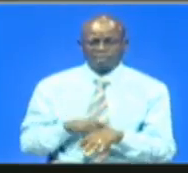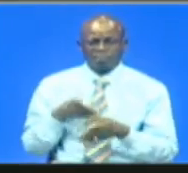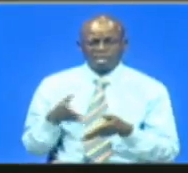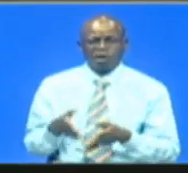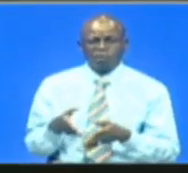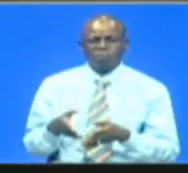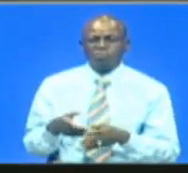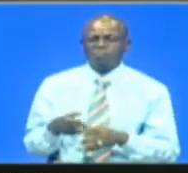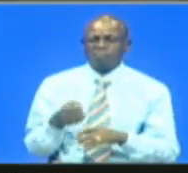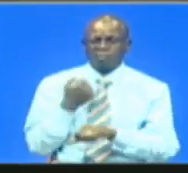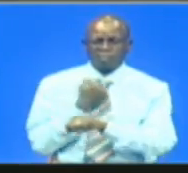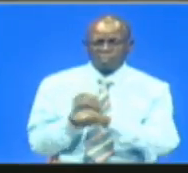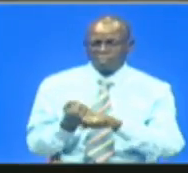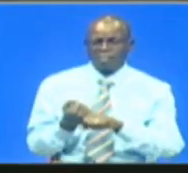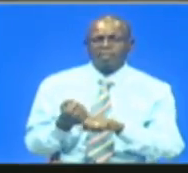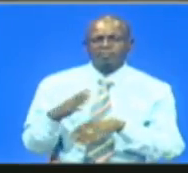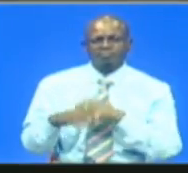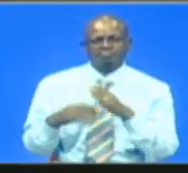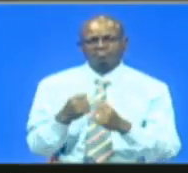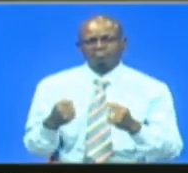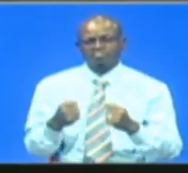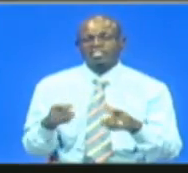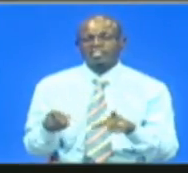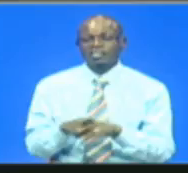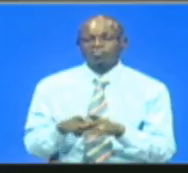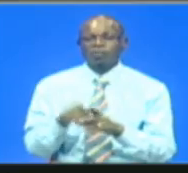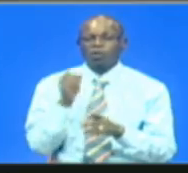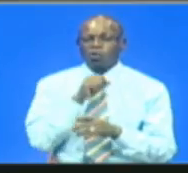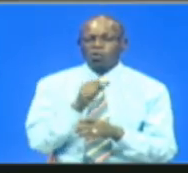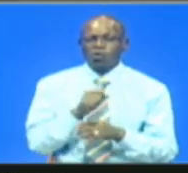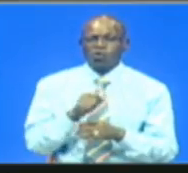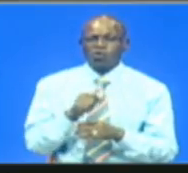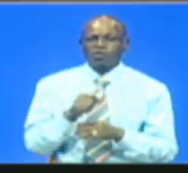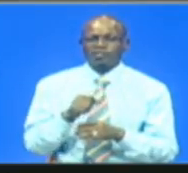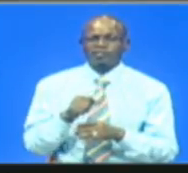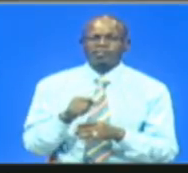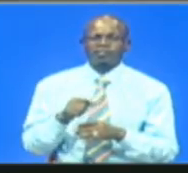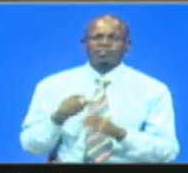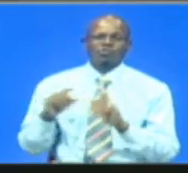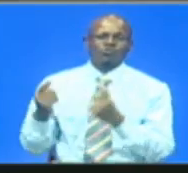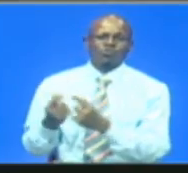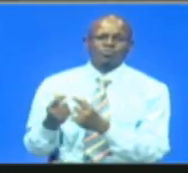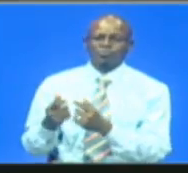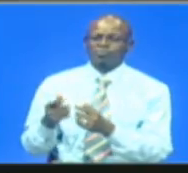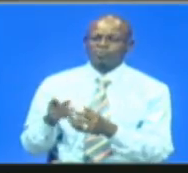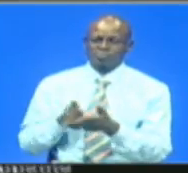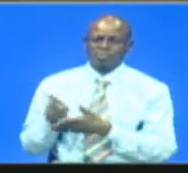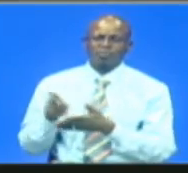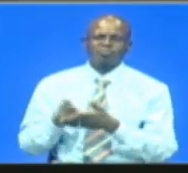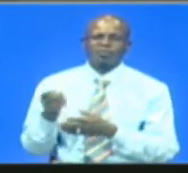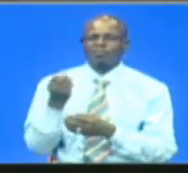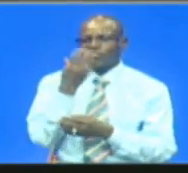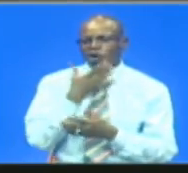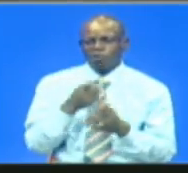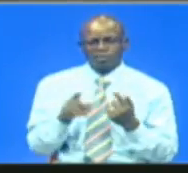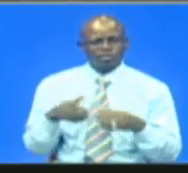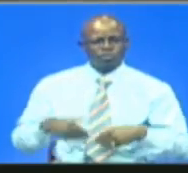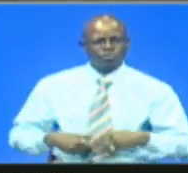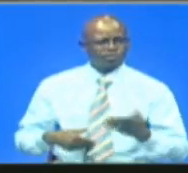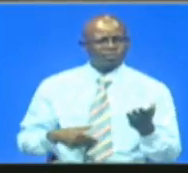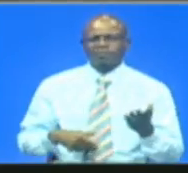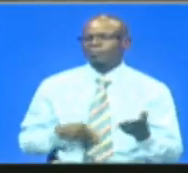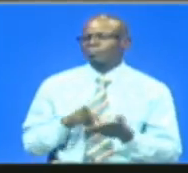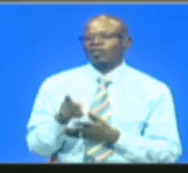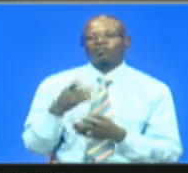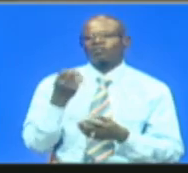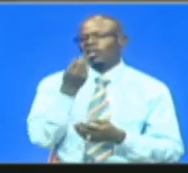pockets. The old generation used to buy a lot of flowers, but the young one at the moment, they are not in the business of flowers. Yeah, so